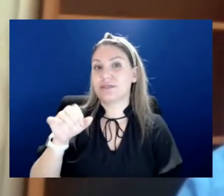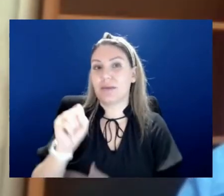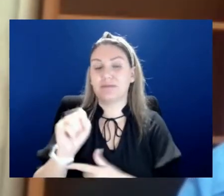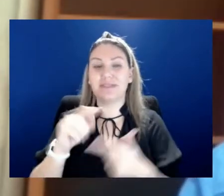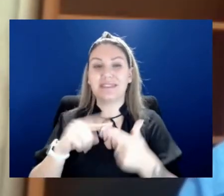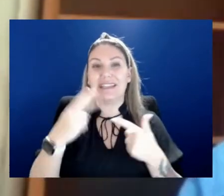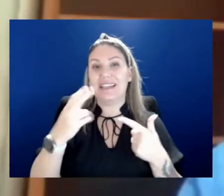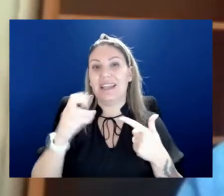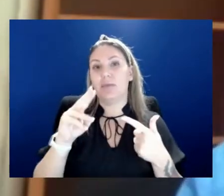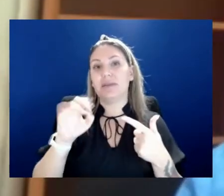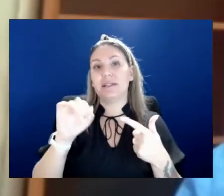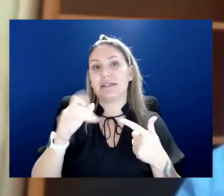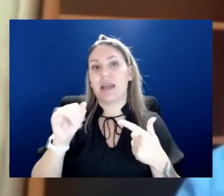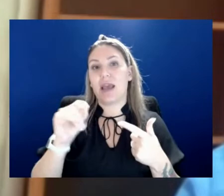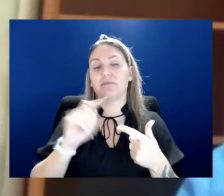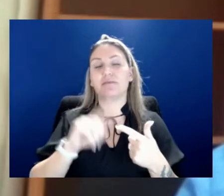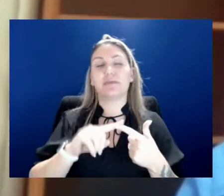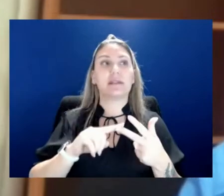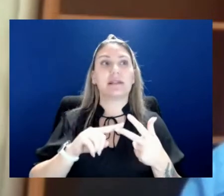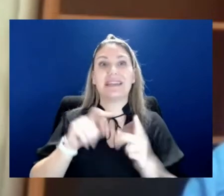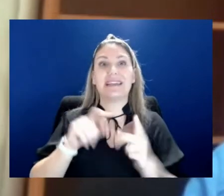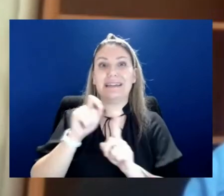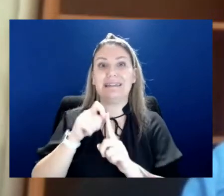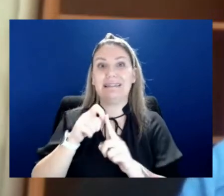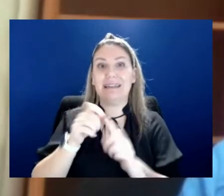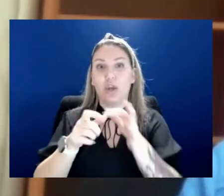hemostats, needle holders,